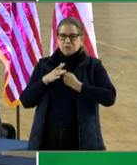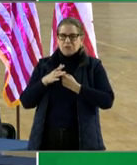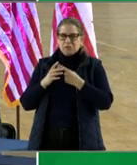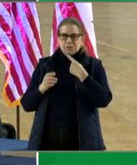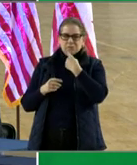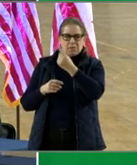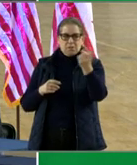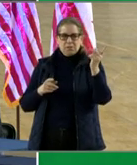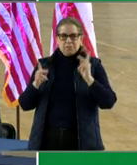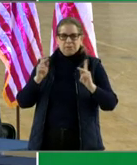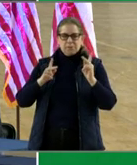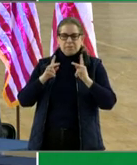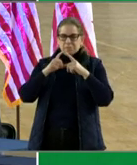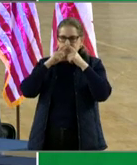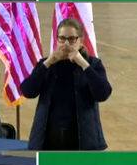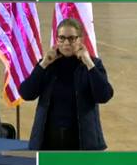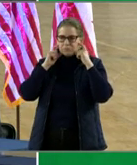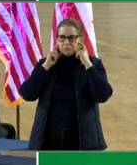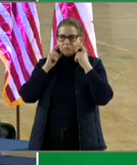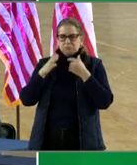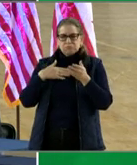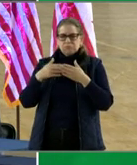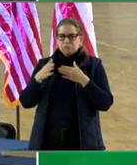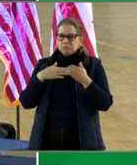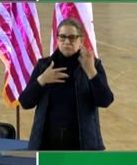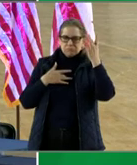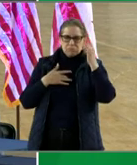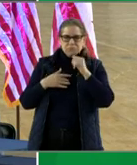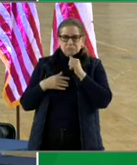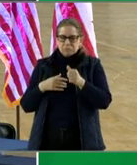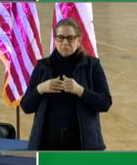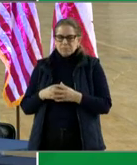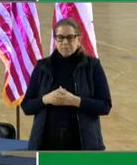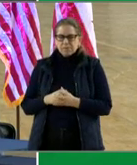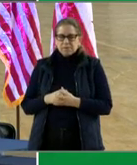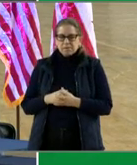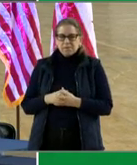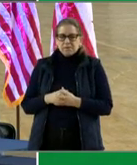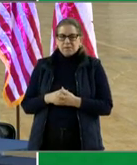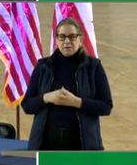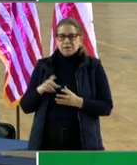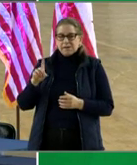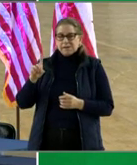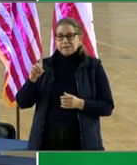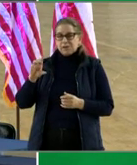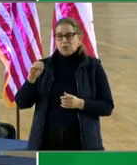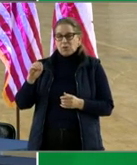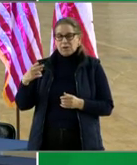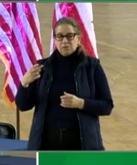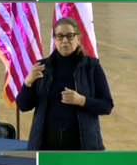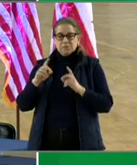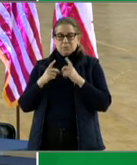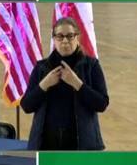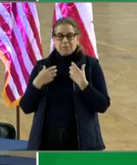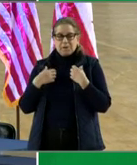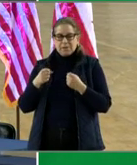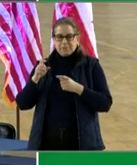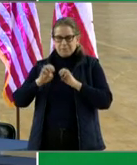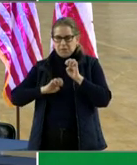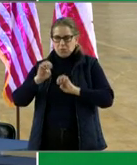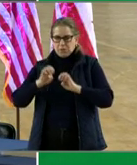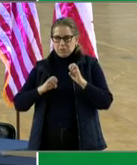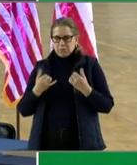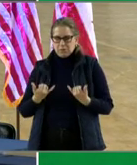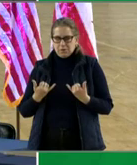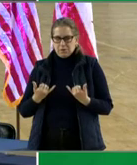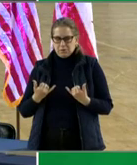I will, and I'm sure that DOH is evaluating what's coming out of the CDC, and when